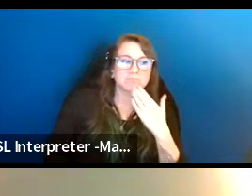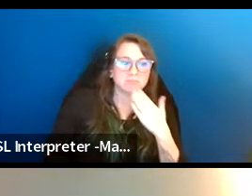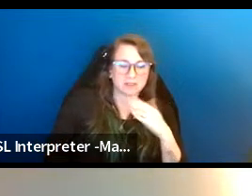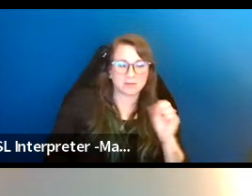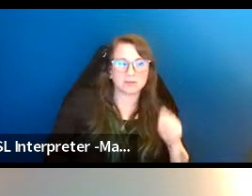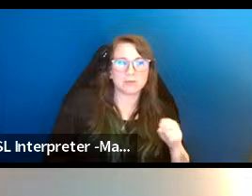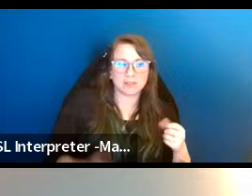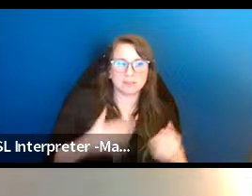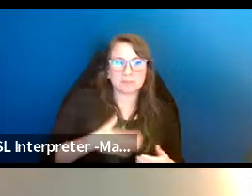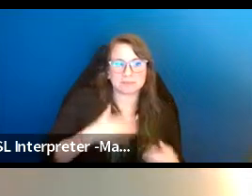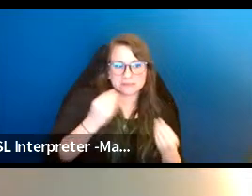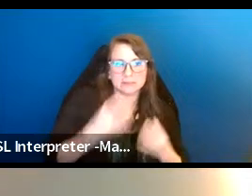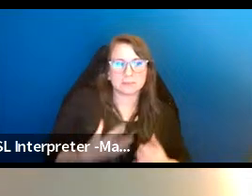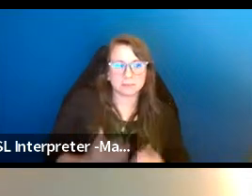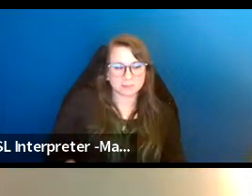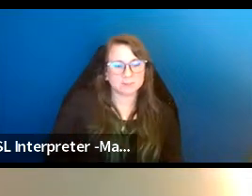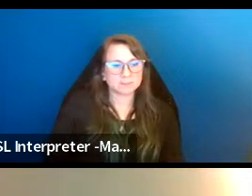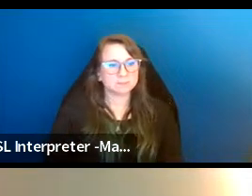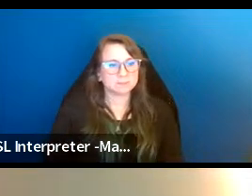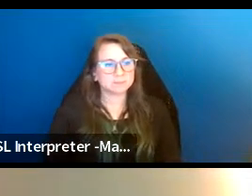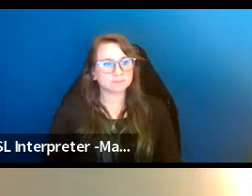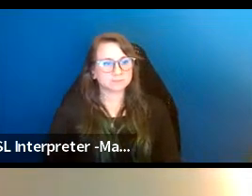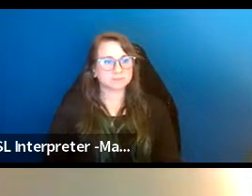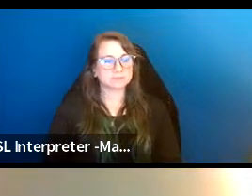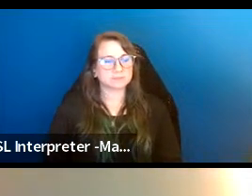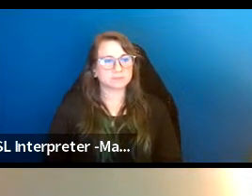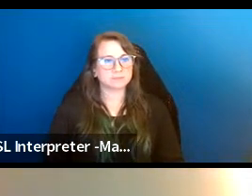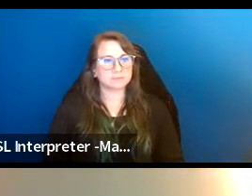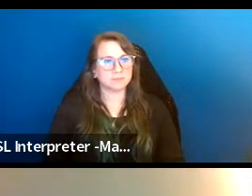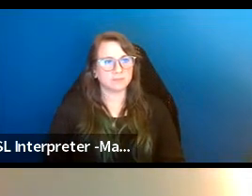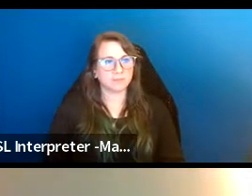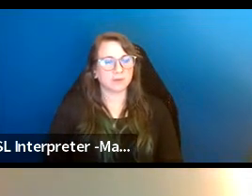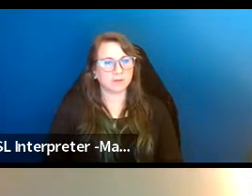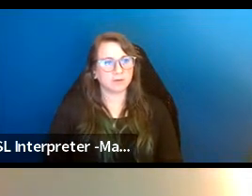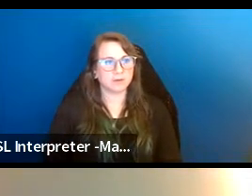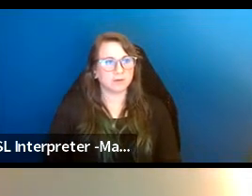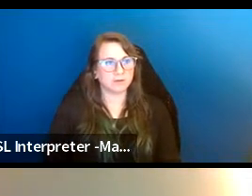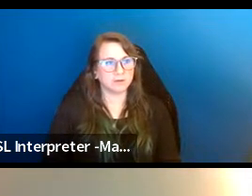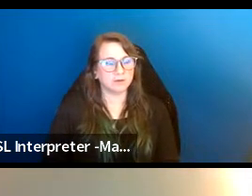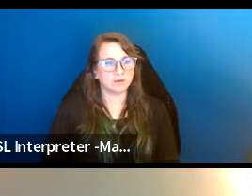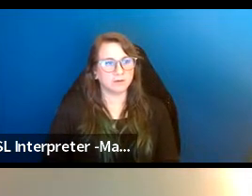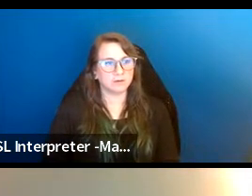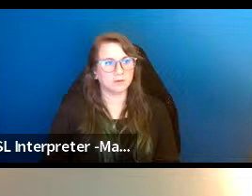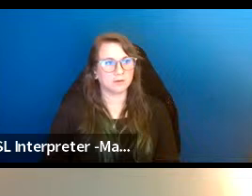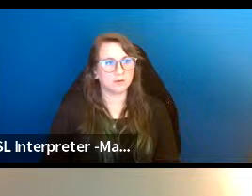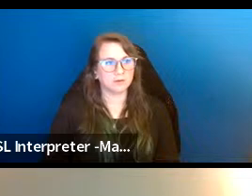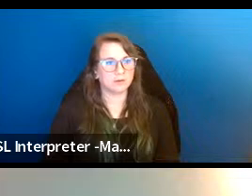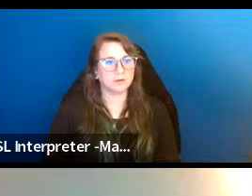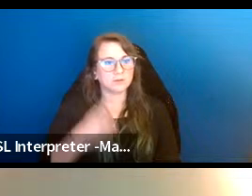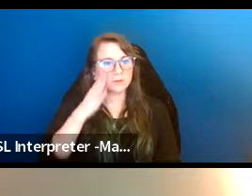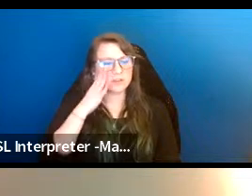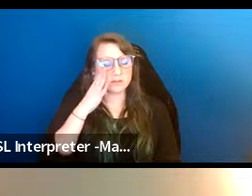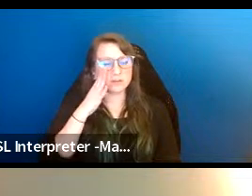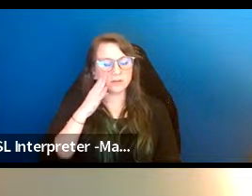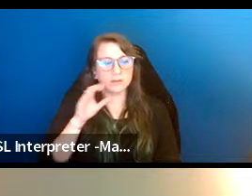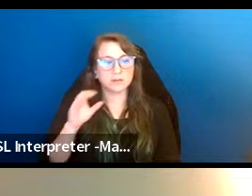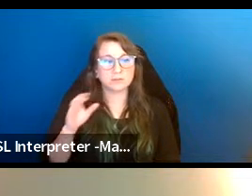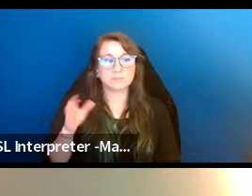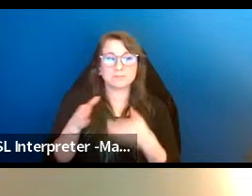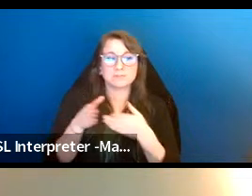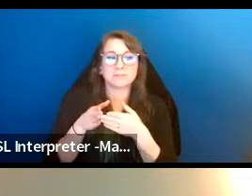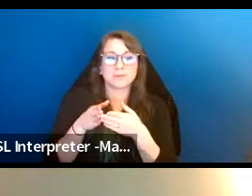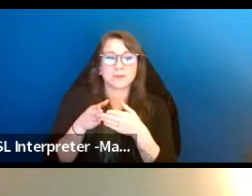do let me know. Mr. Stout, we just have a quick question from the